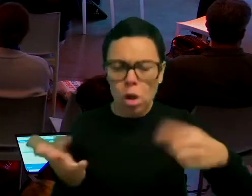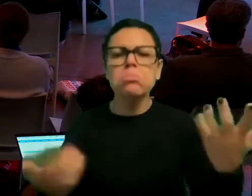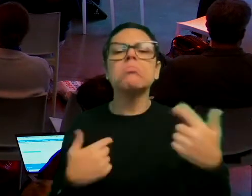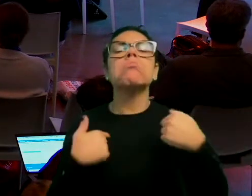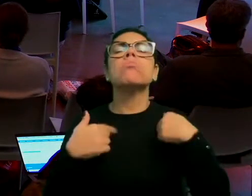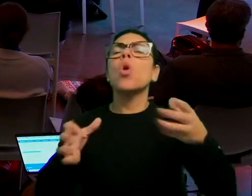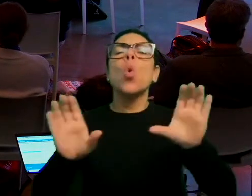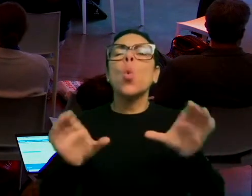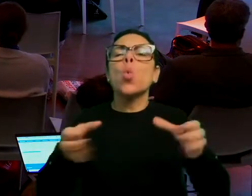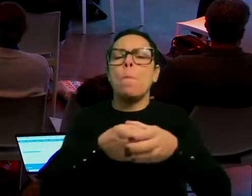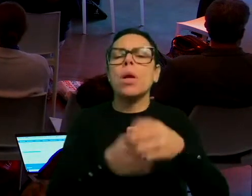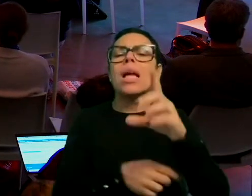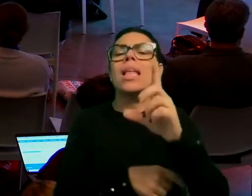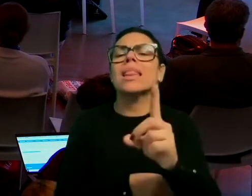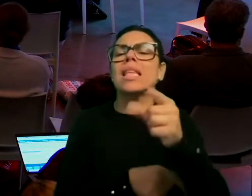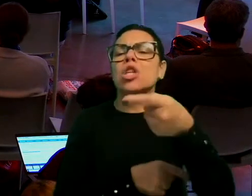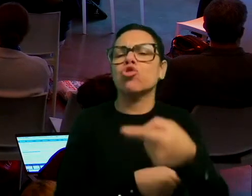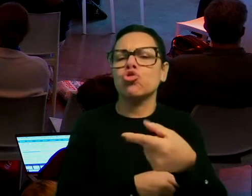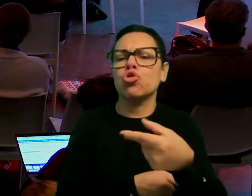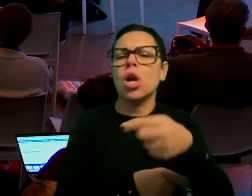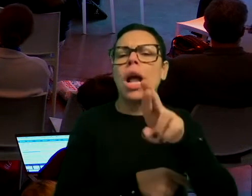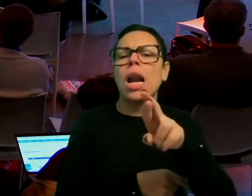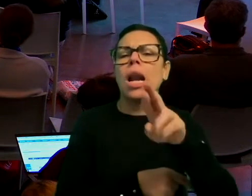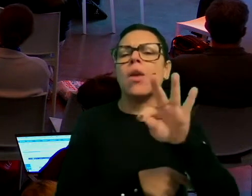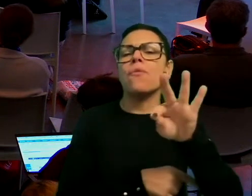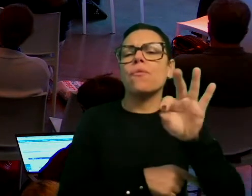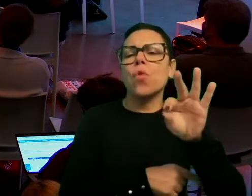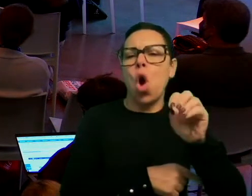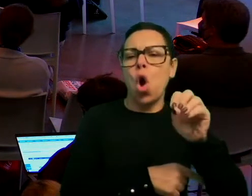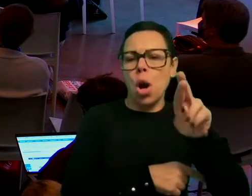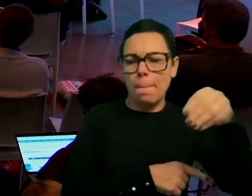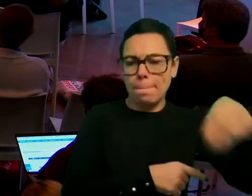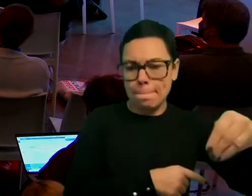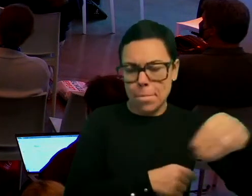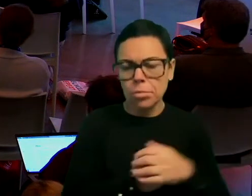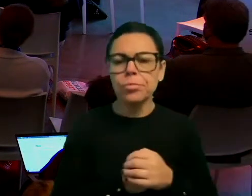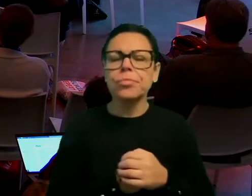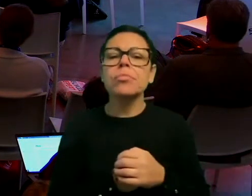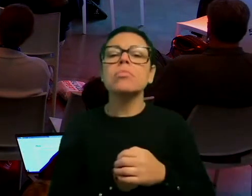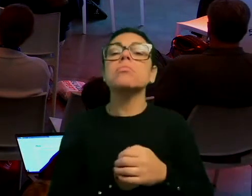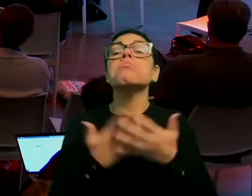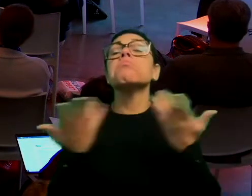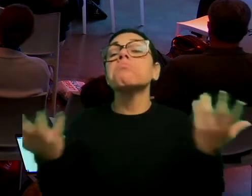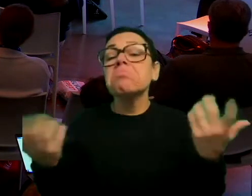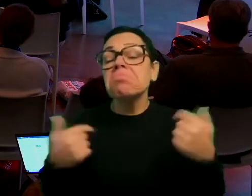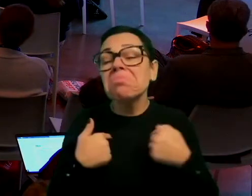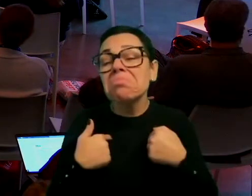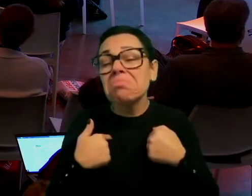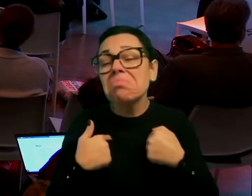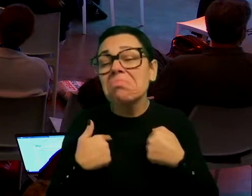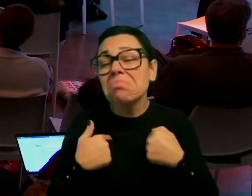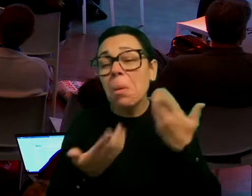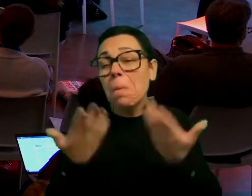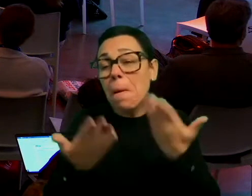sitting next to me earlier, I realized that maybe I need to say a little bit about what is DG Reform, because she hadn't heard about it. So we are a